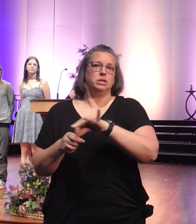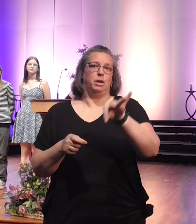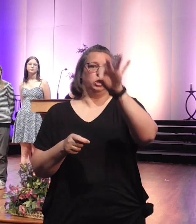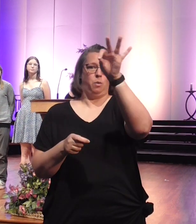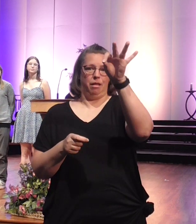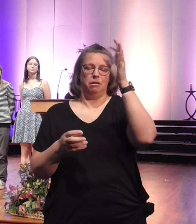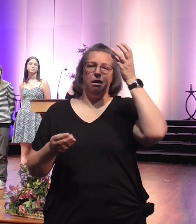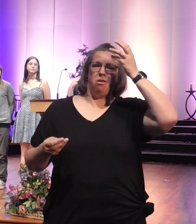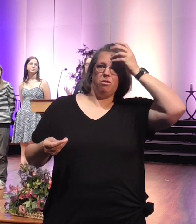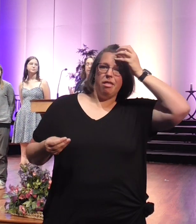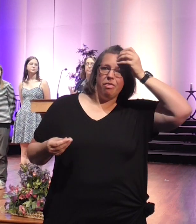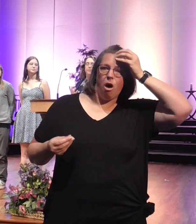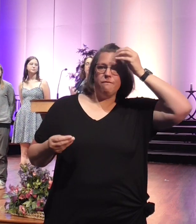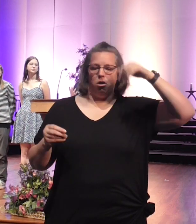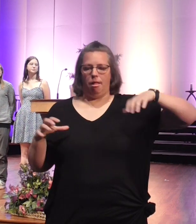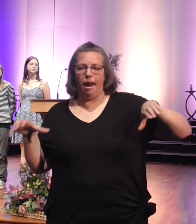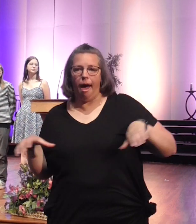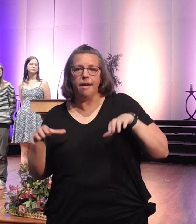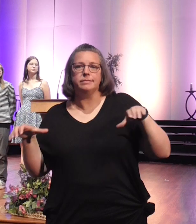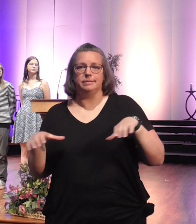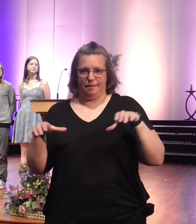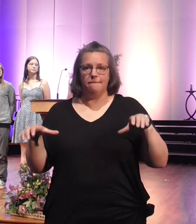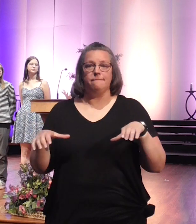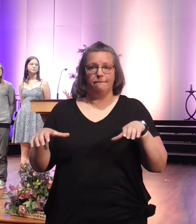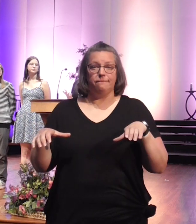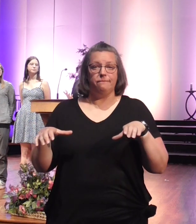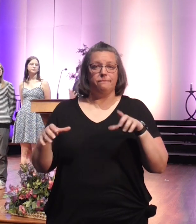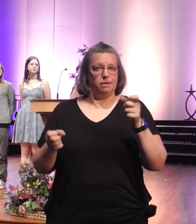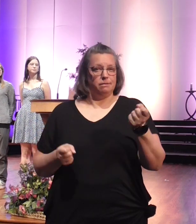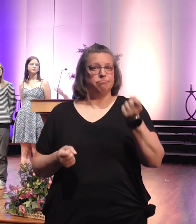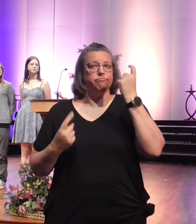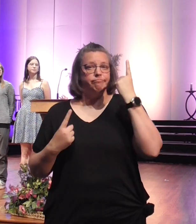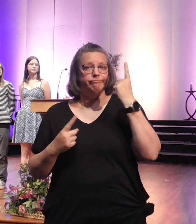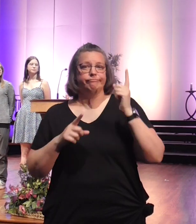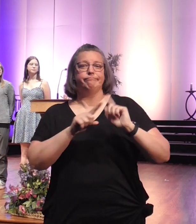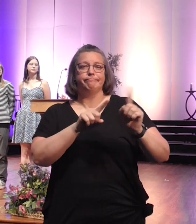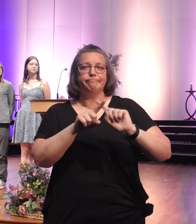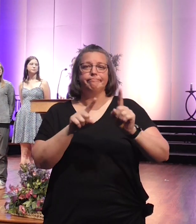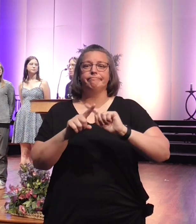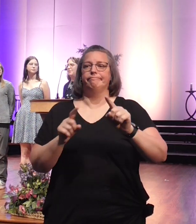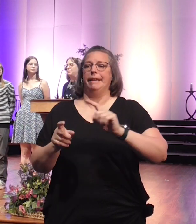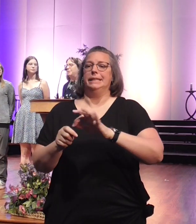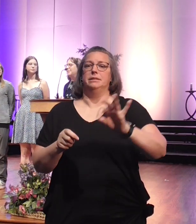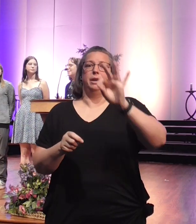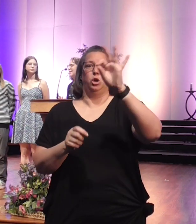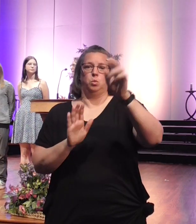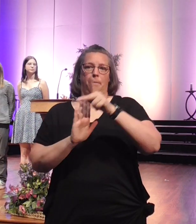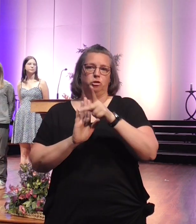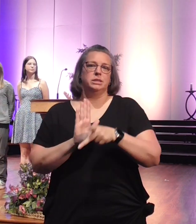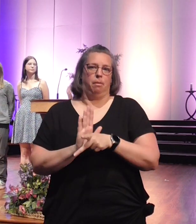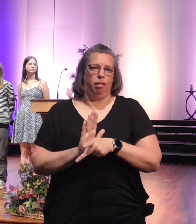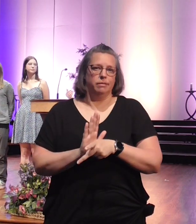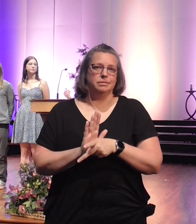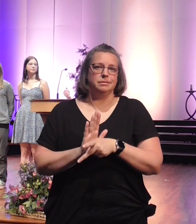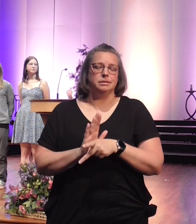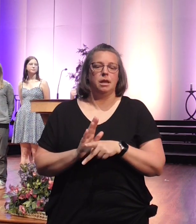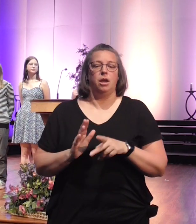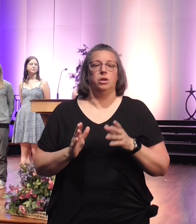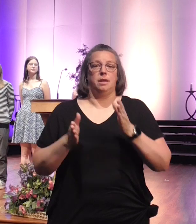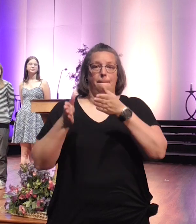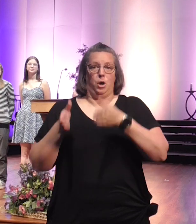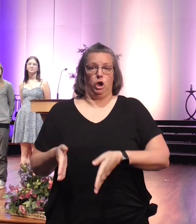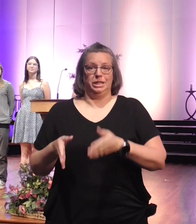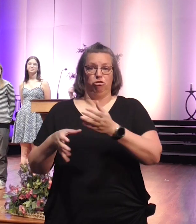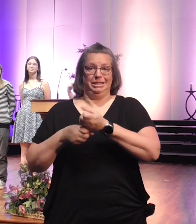been thoughtful and active to understanding all kinds of different spiritual principles. And the person receiving